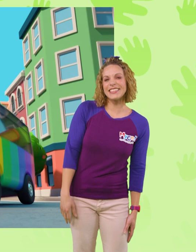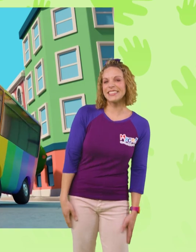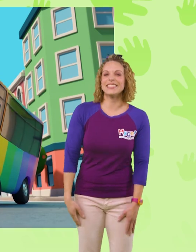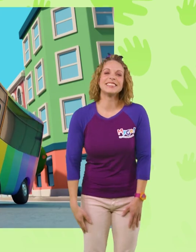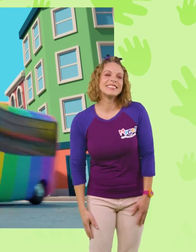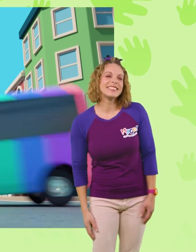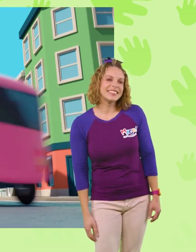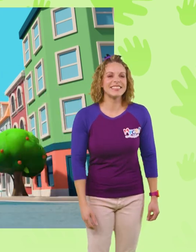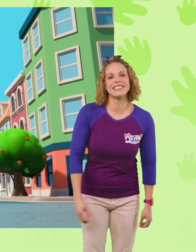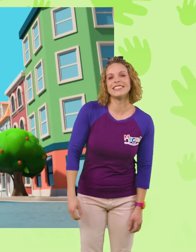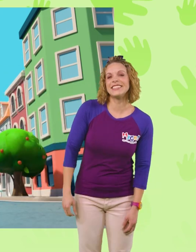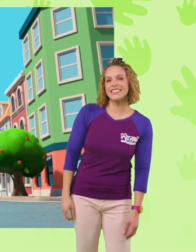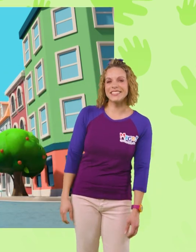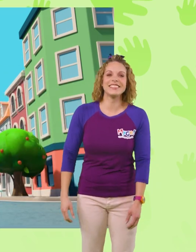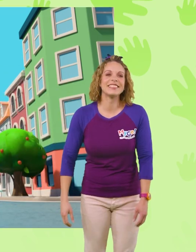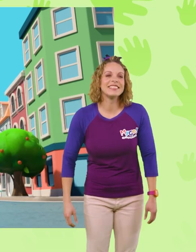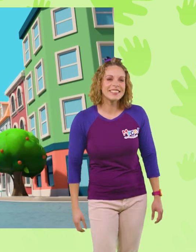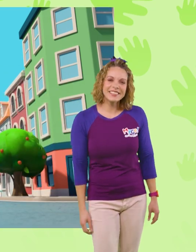10 little buses.